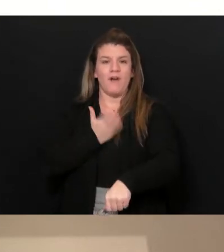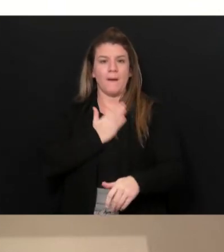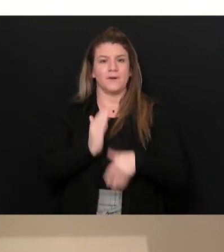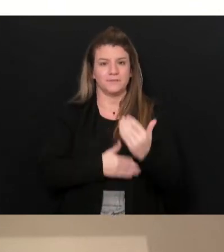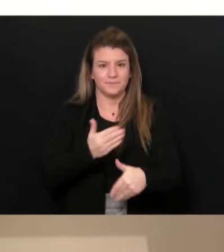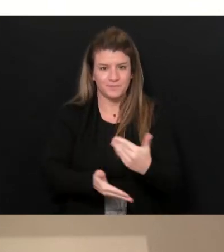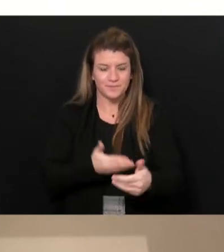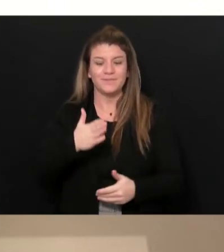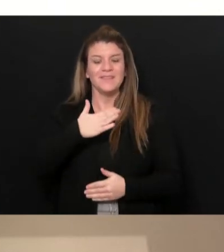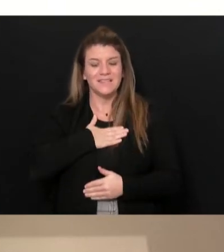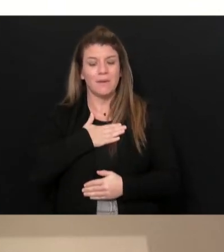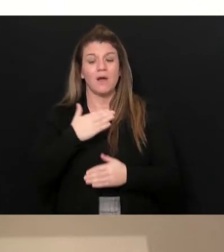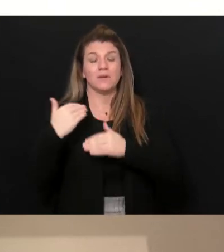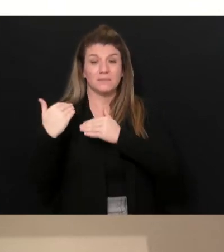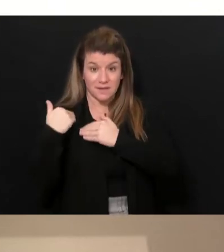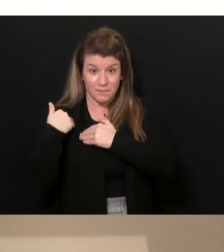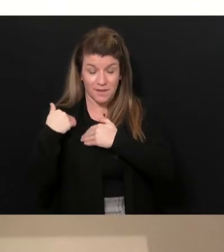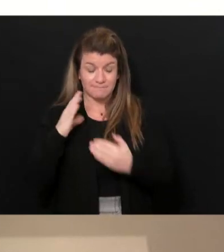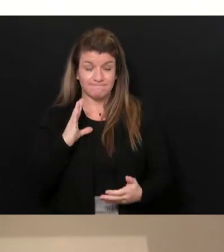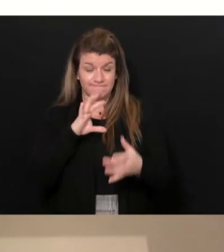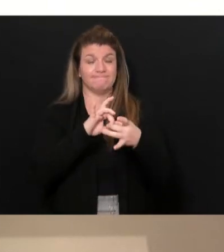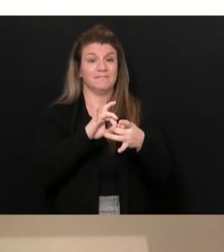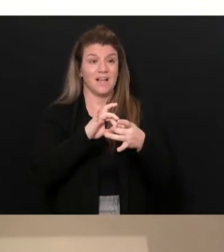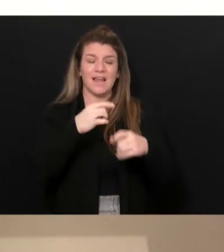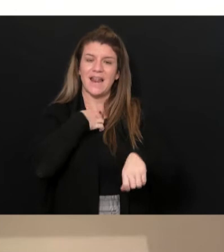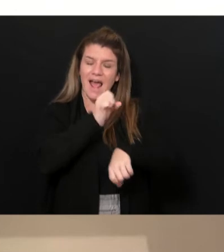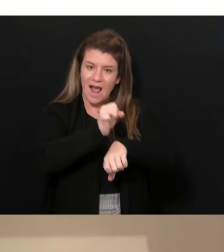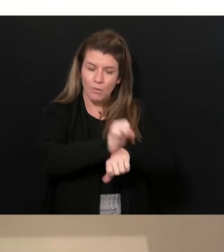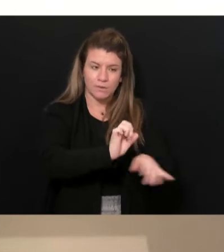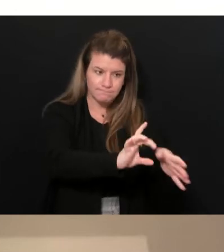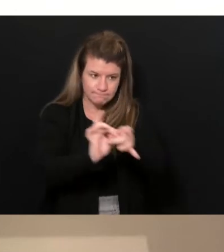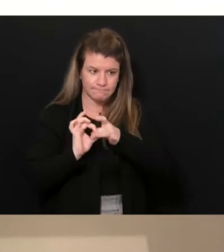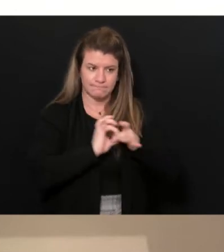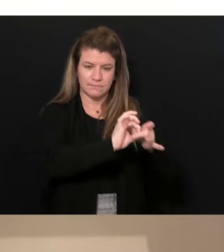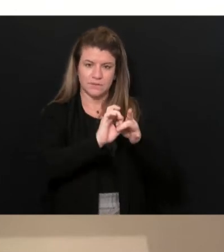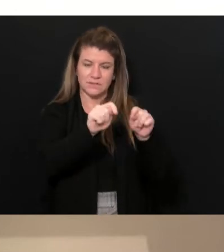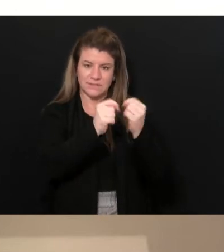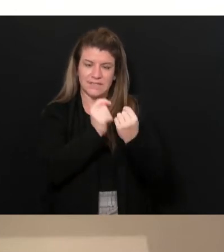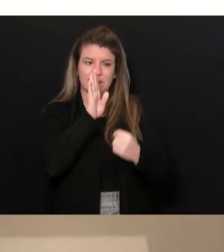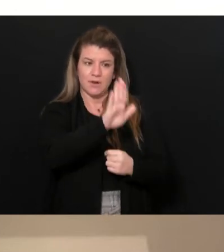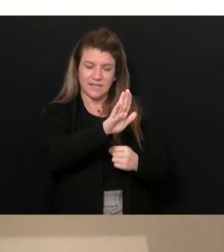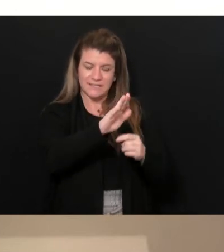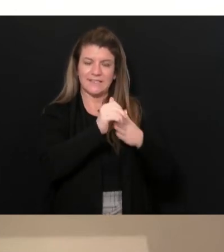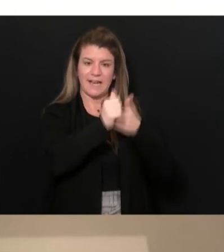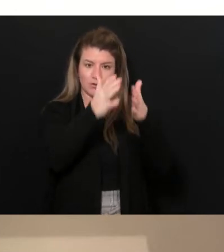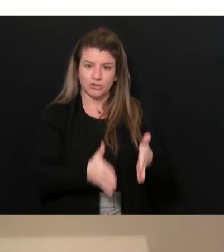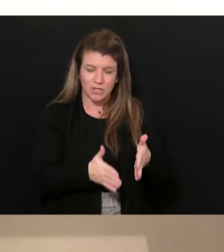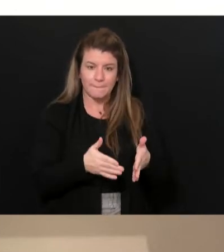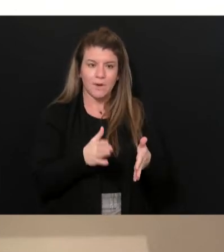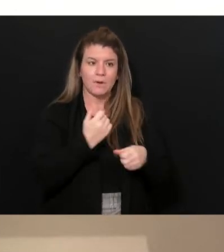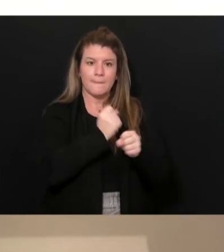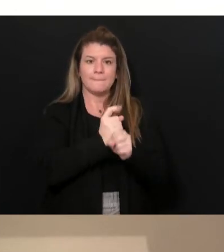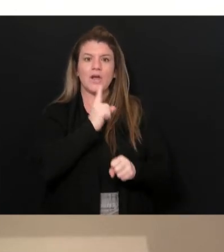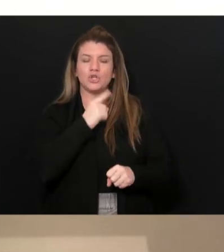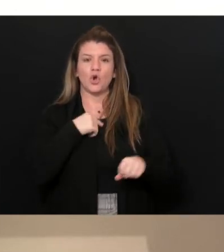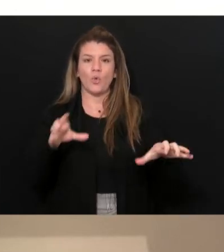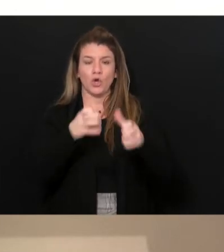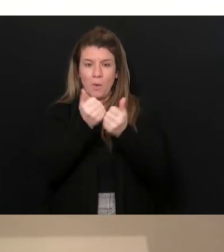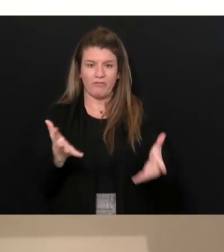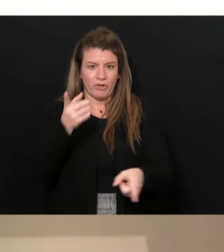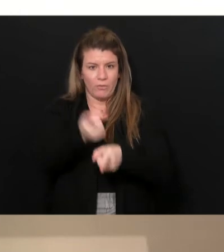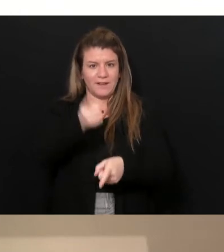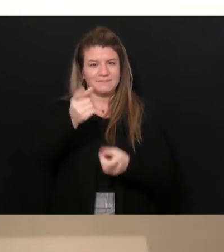it'll be my responsibility to the Governor to make sure that I work with the folks on his leadership team to make sure that we get those things in